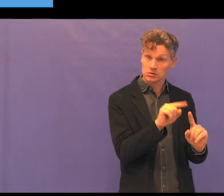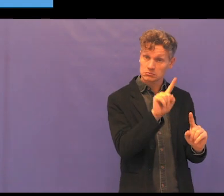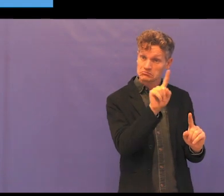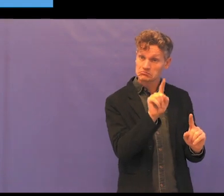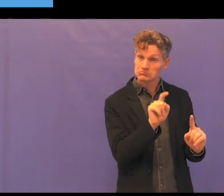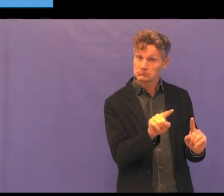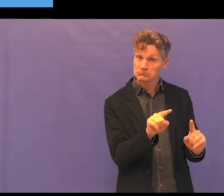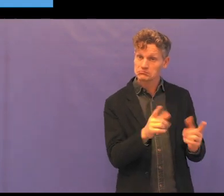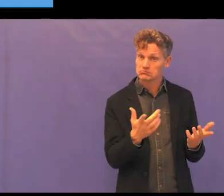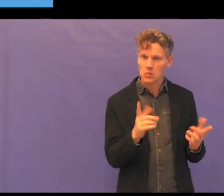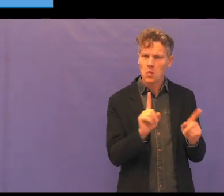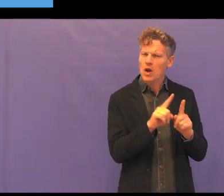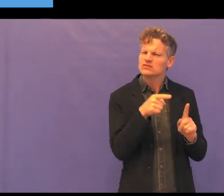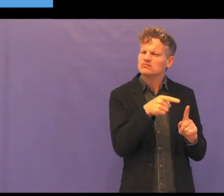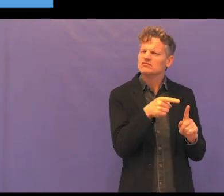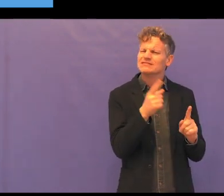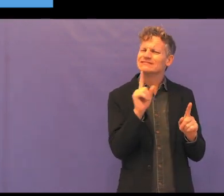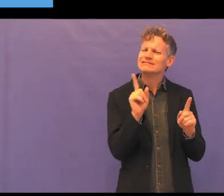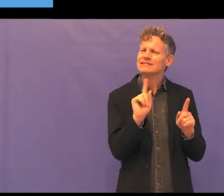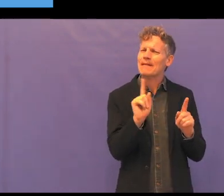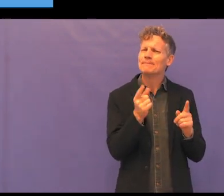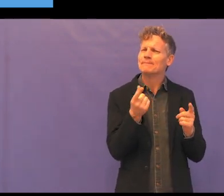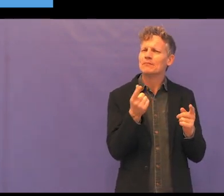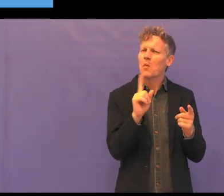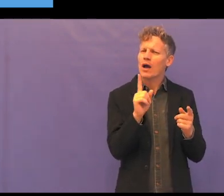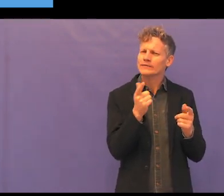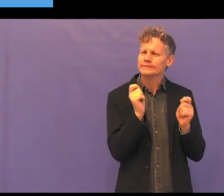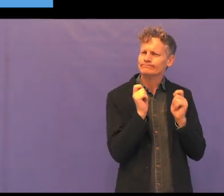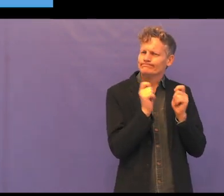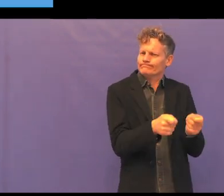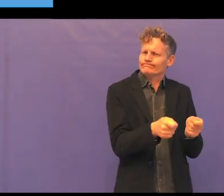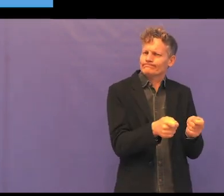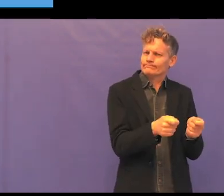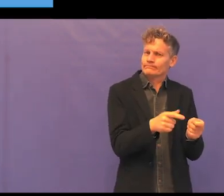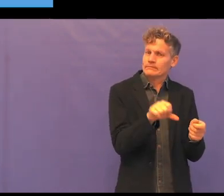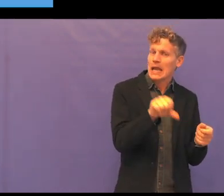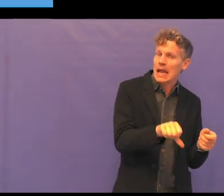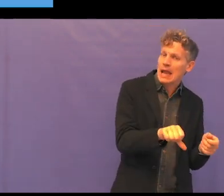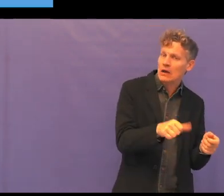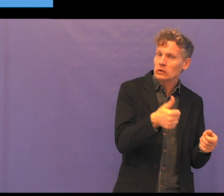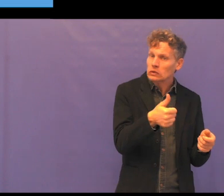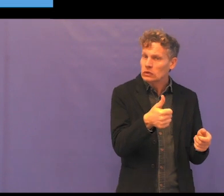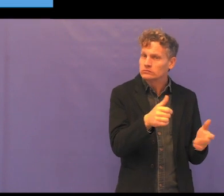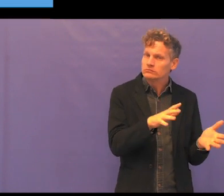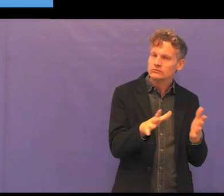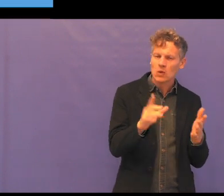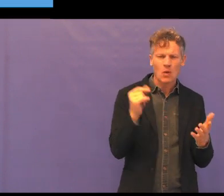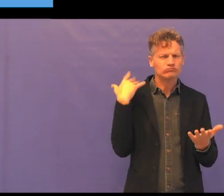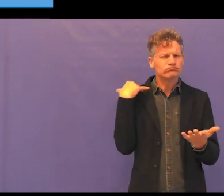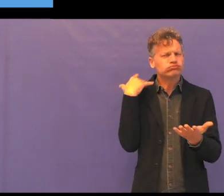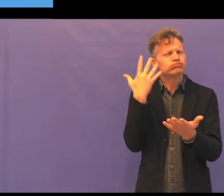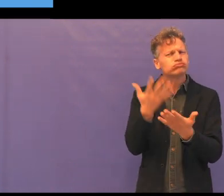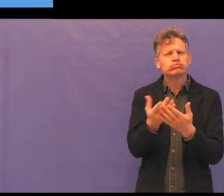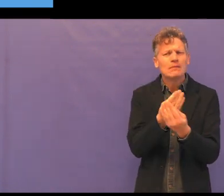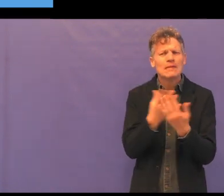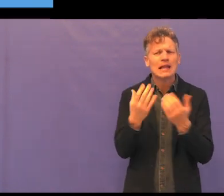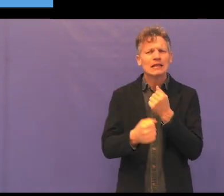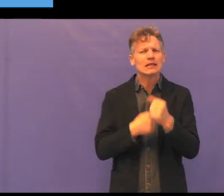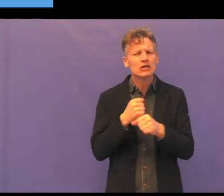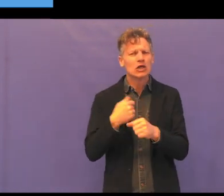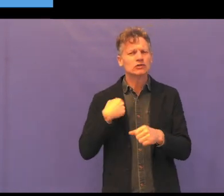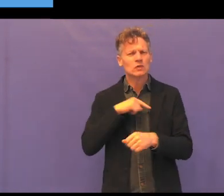thinking about for many, many decades in translation are the conditions of the production of translation, how we produce